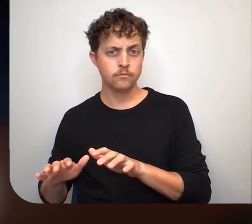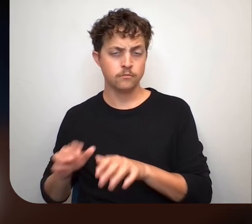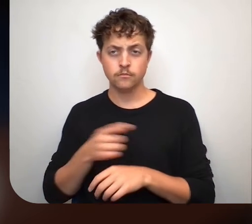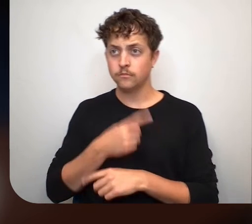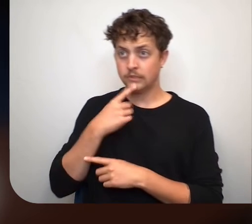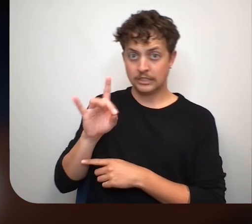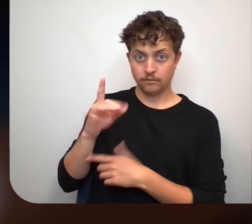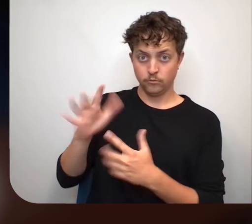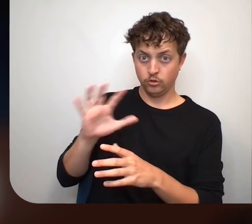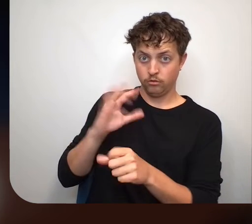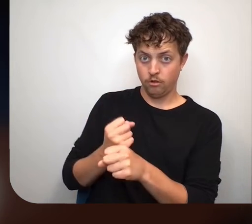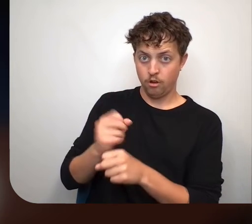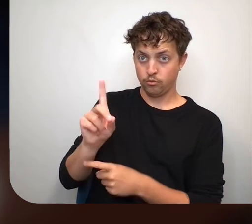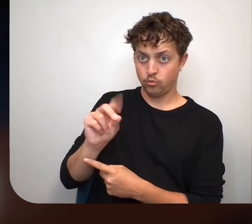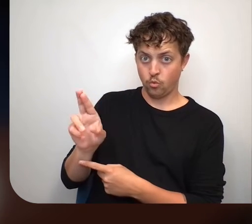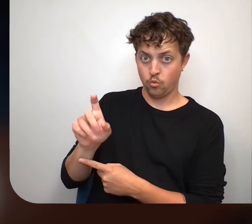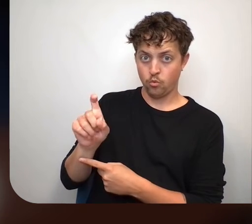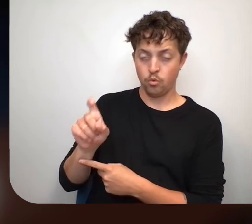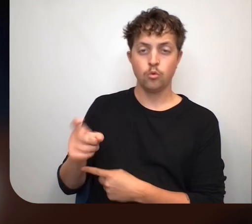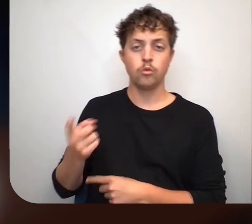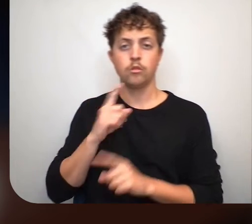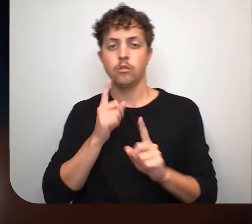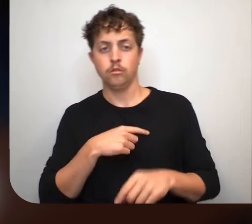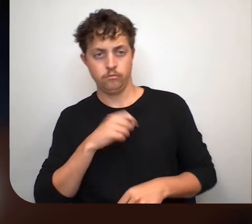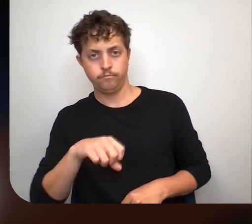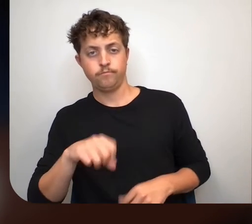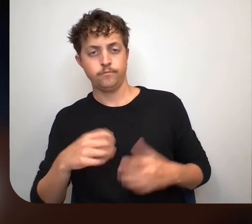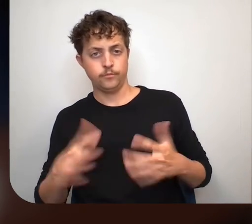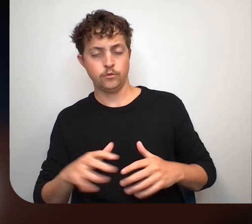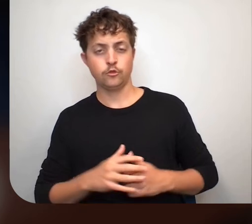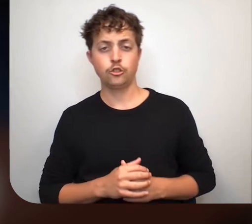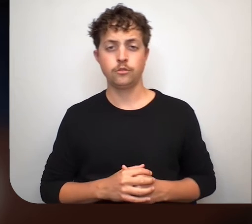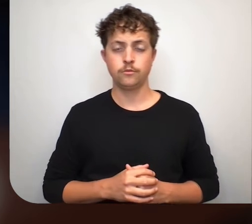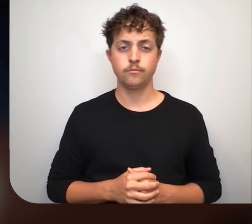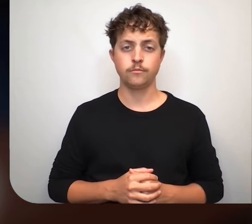Did you lock the door? You reply, yes.